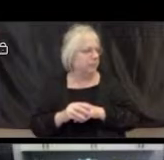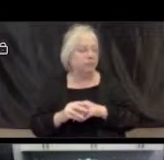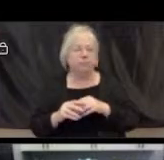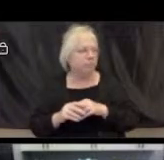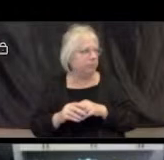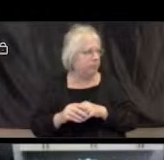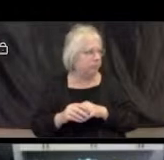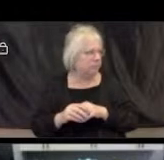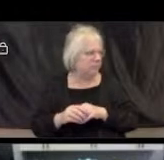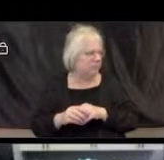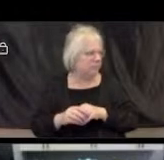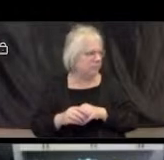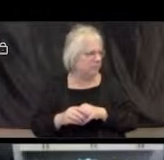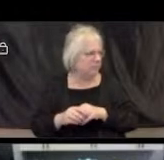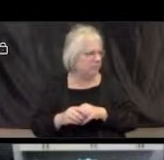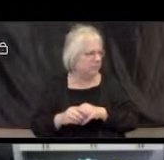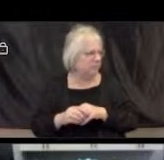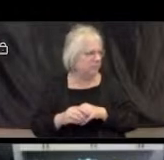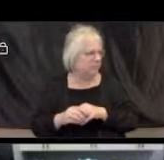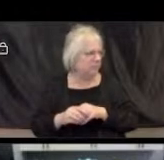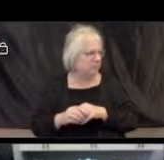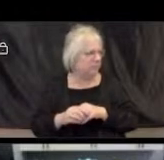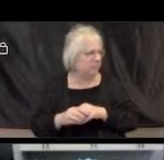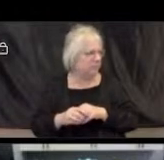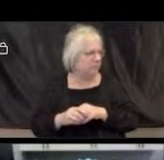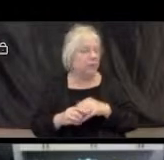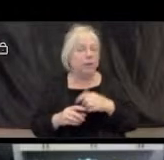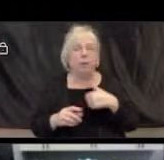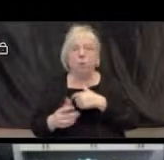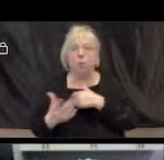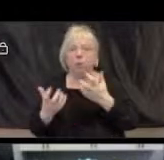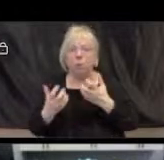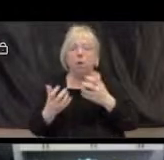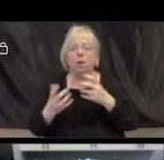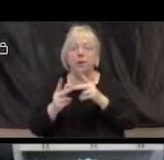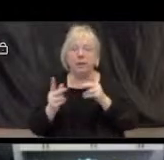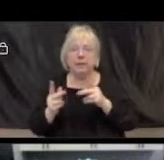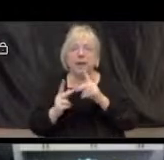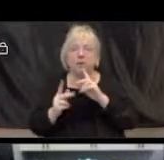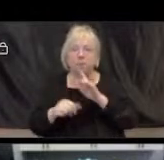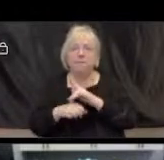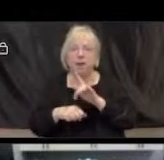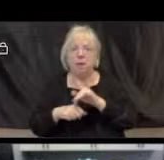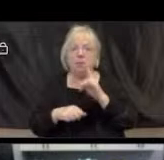the site to our clients